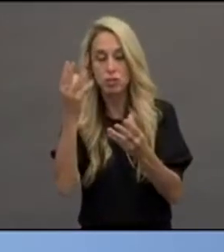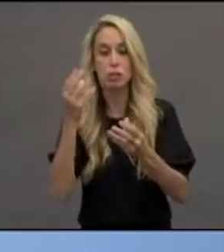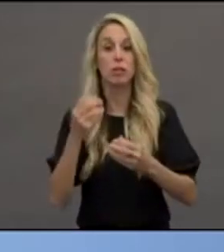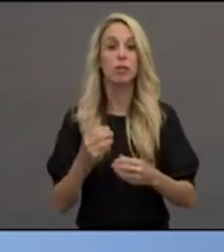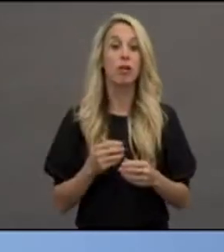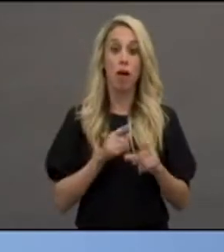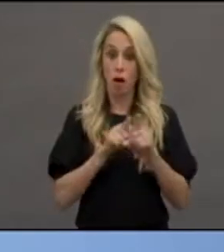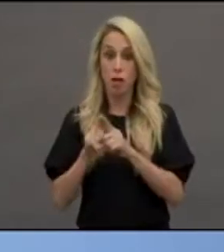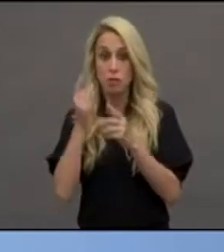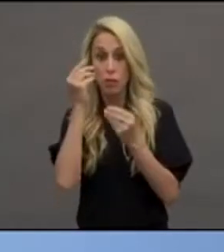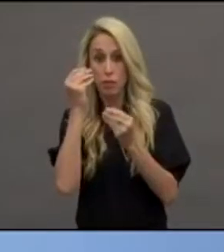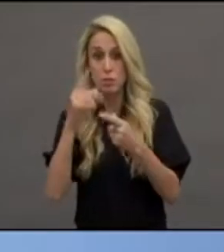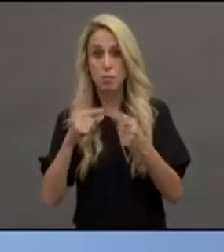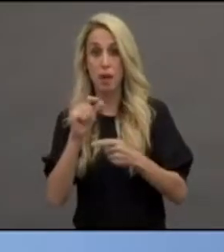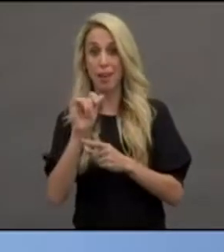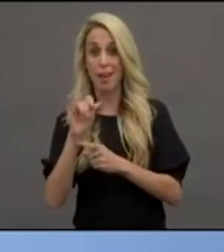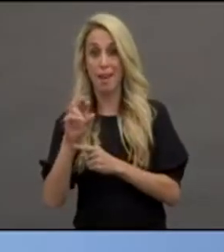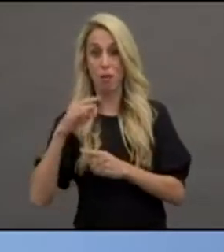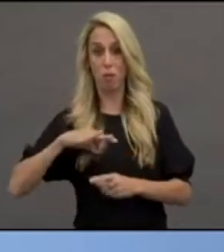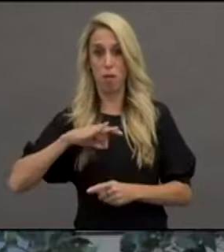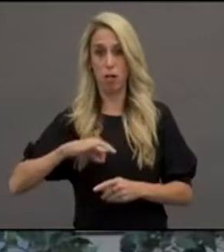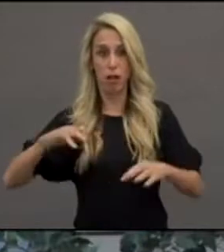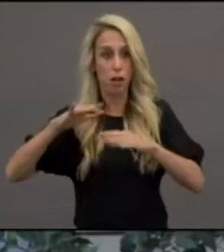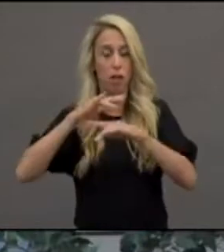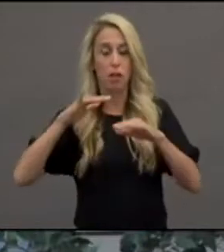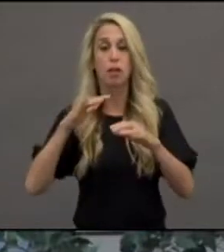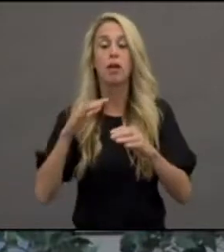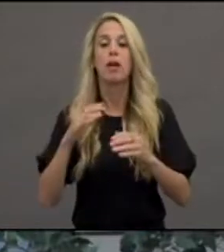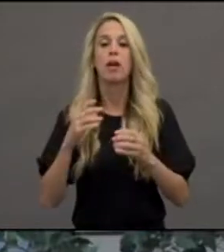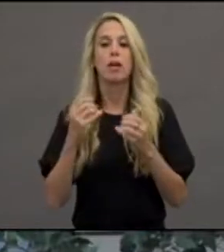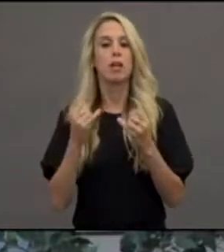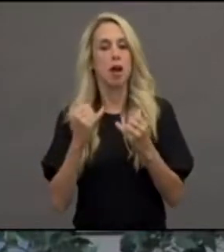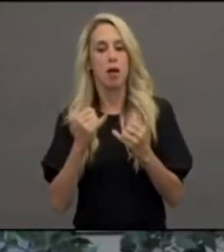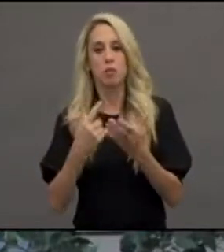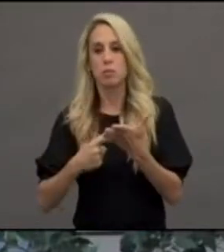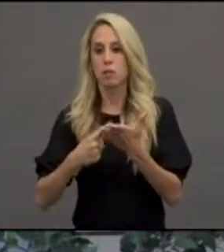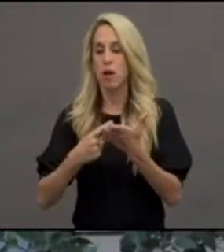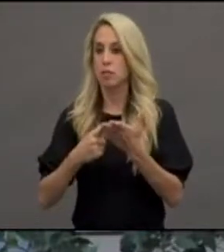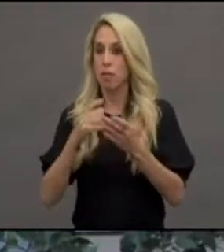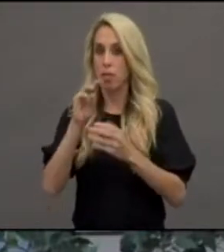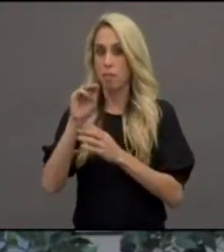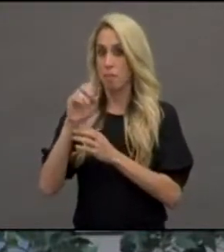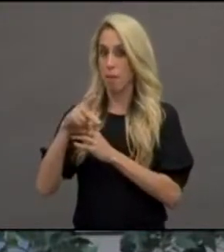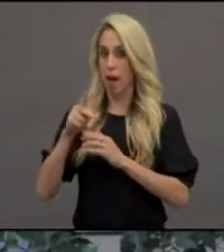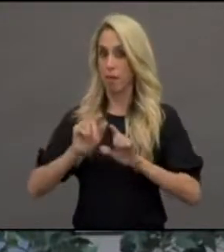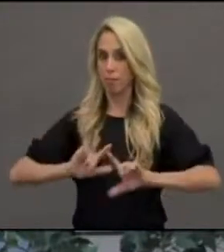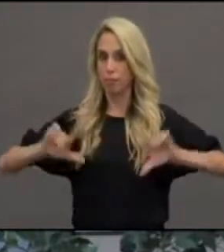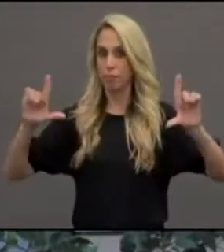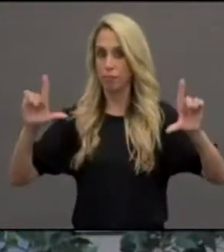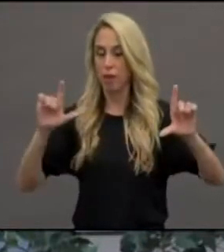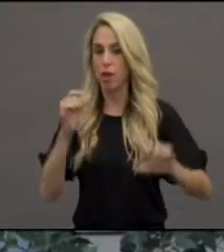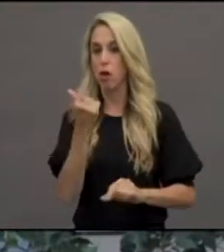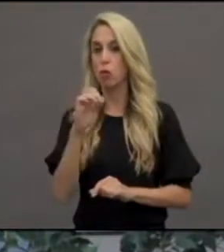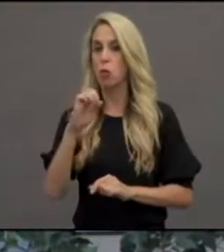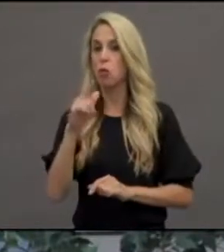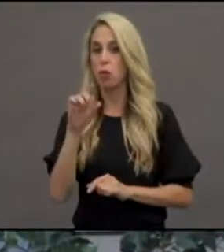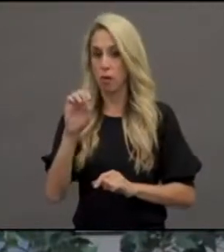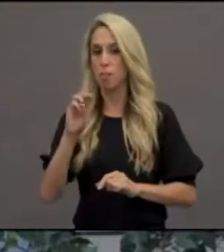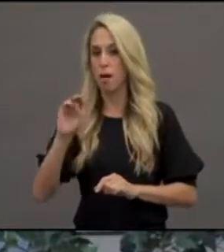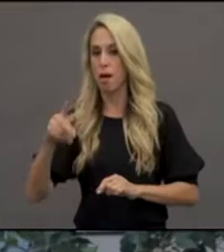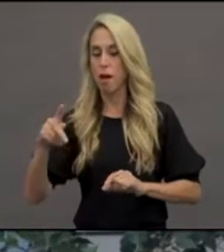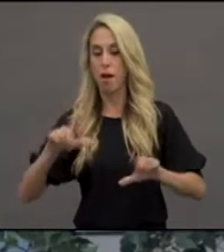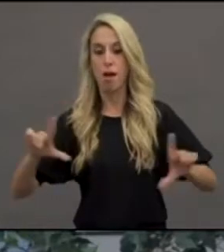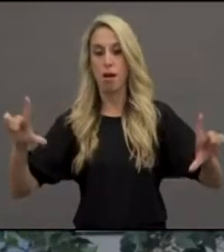about air quality. Let's jump right into it by looking at a map here provided by Google, just showing